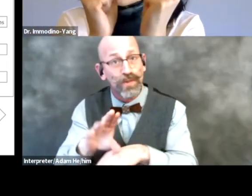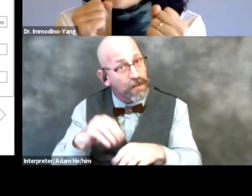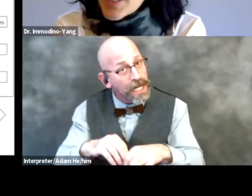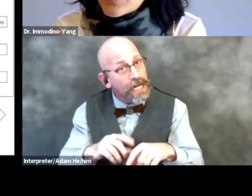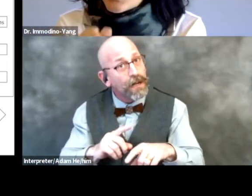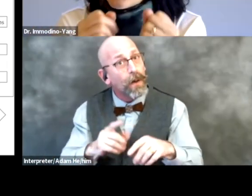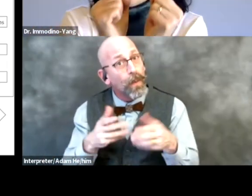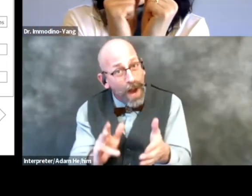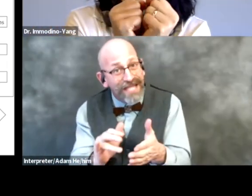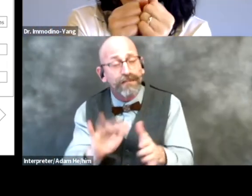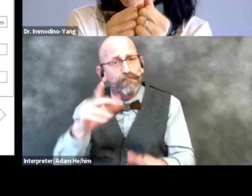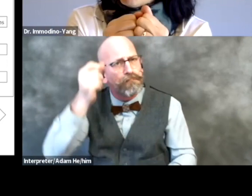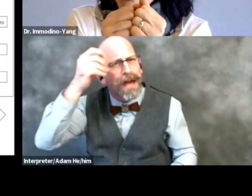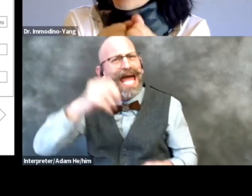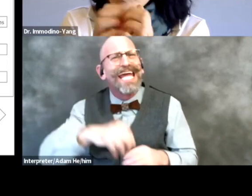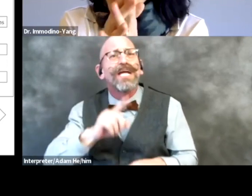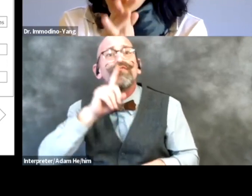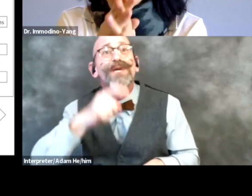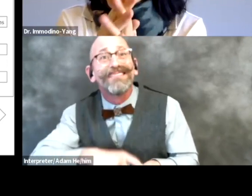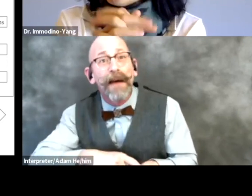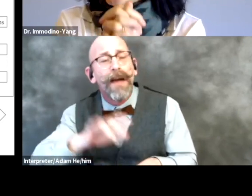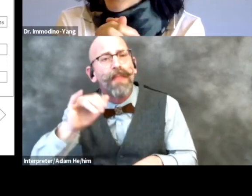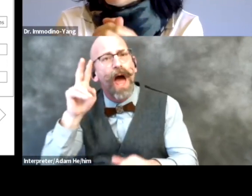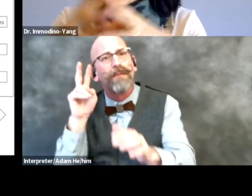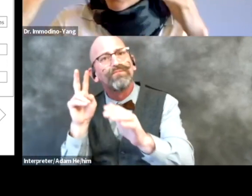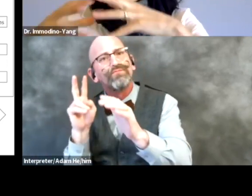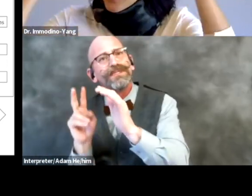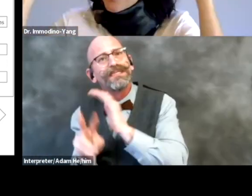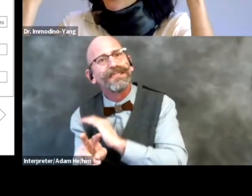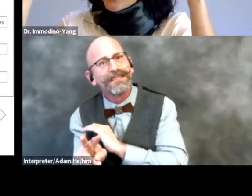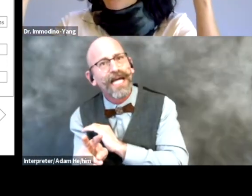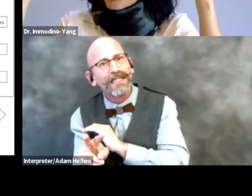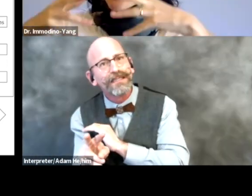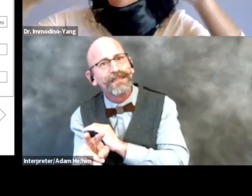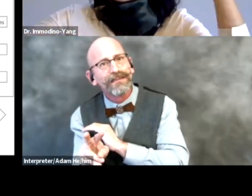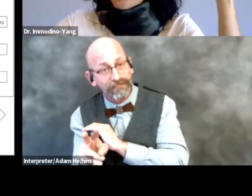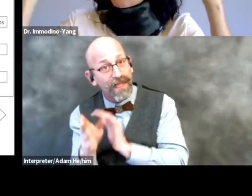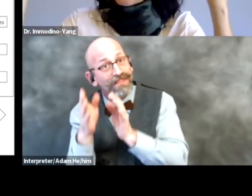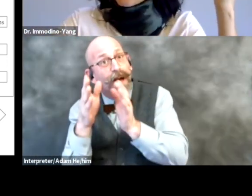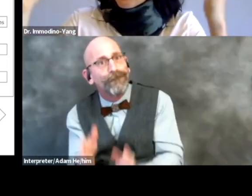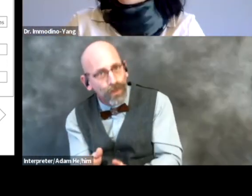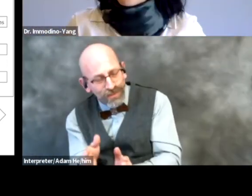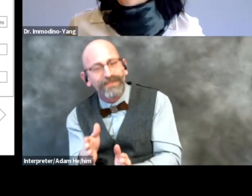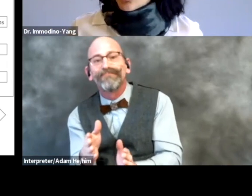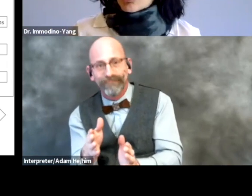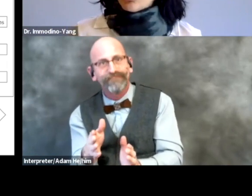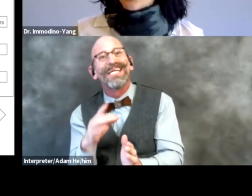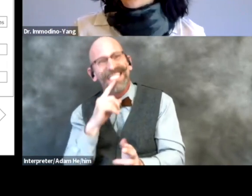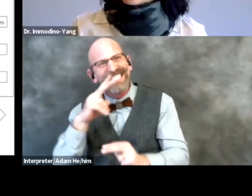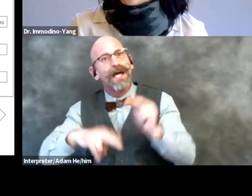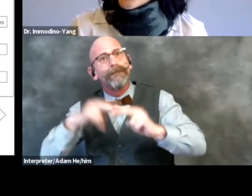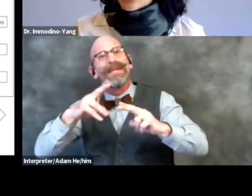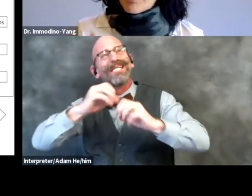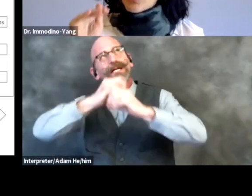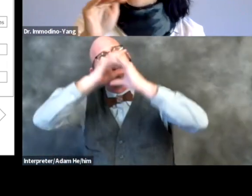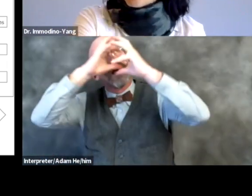time predicting that the person has is building this sort of transcendent or abstract construal